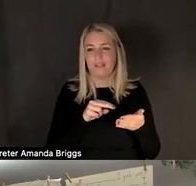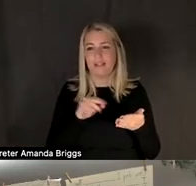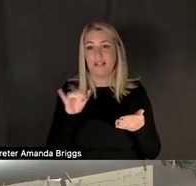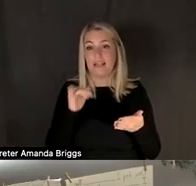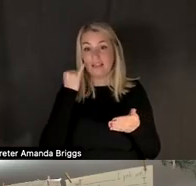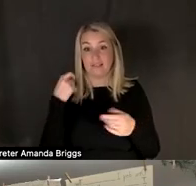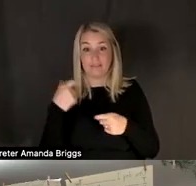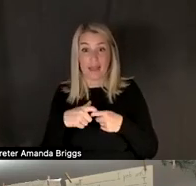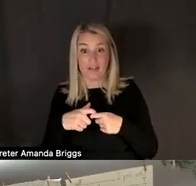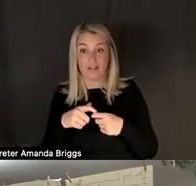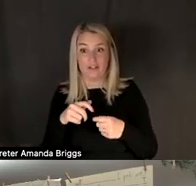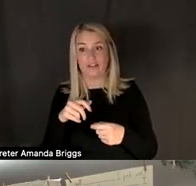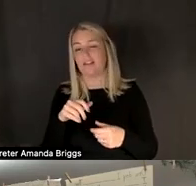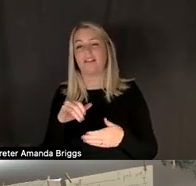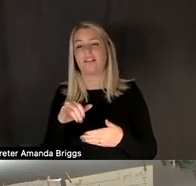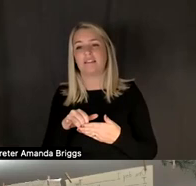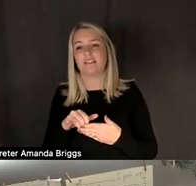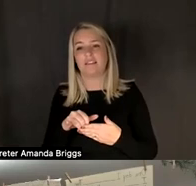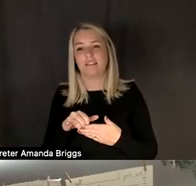F sound, and it's.